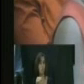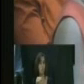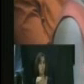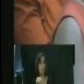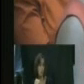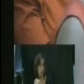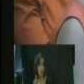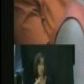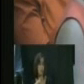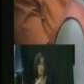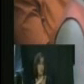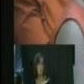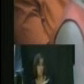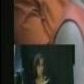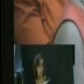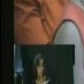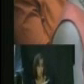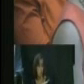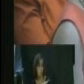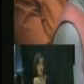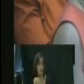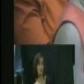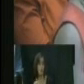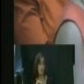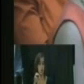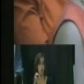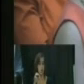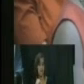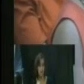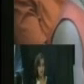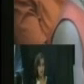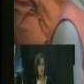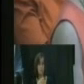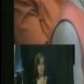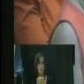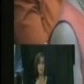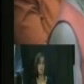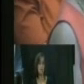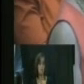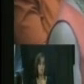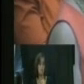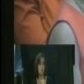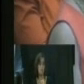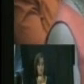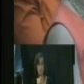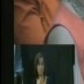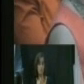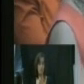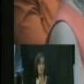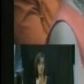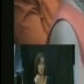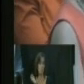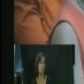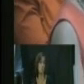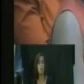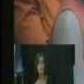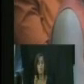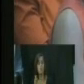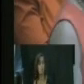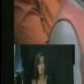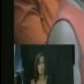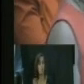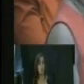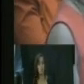voting yes to support the strategic plan and including this item in it is not carte blanche that, yes, you get to do whatever you want. I, for one,